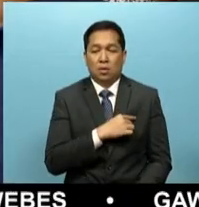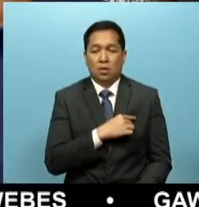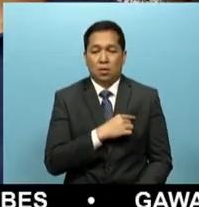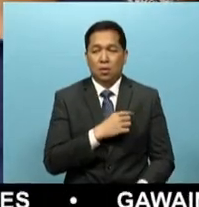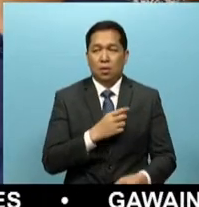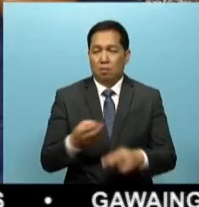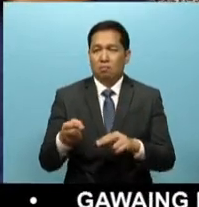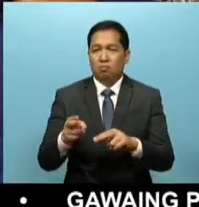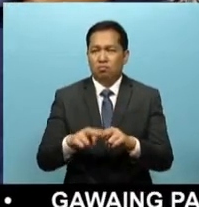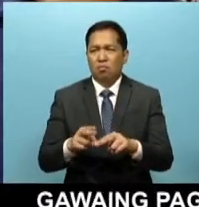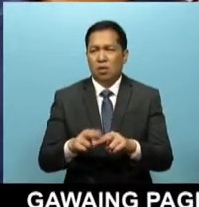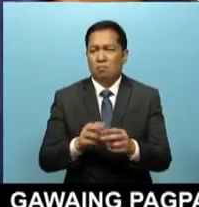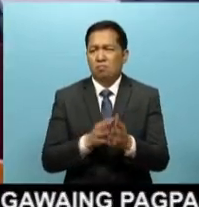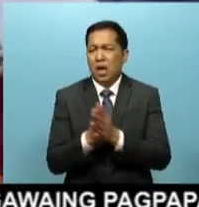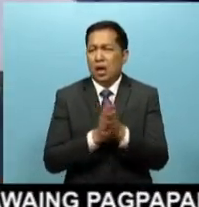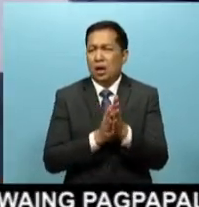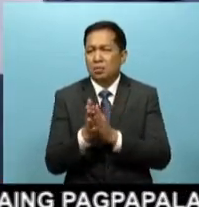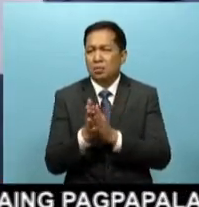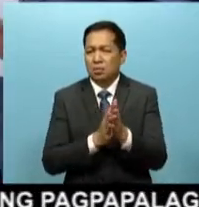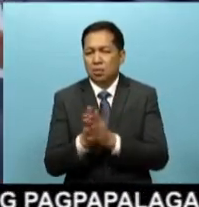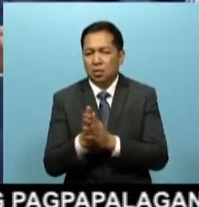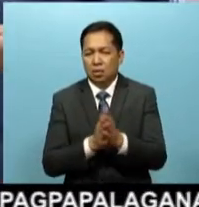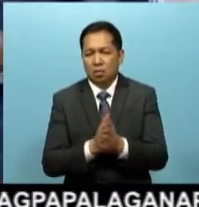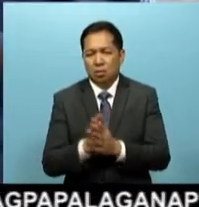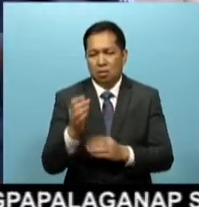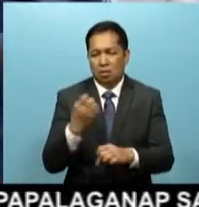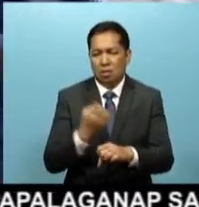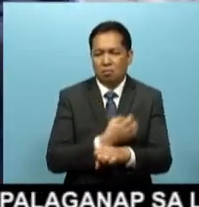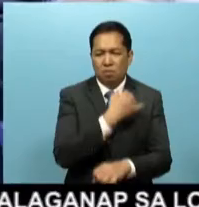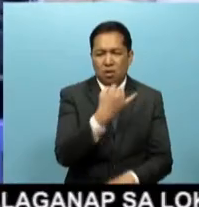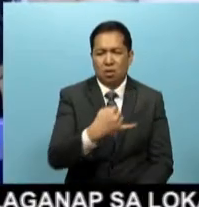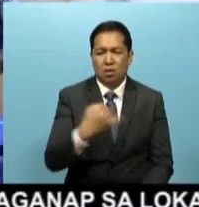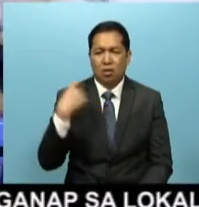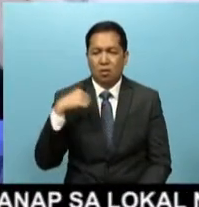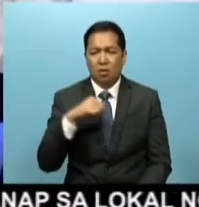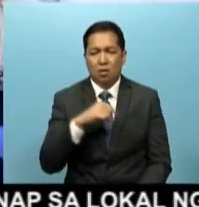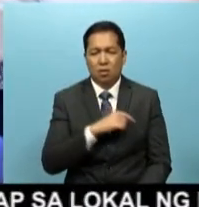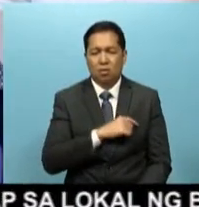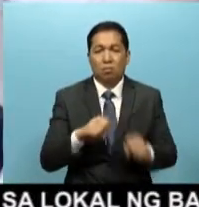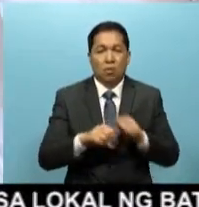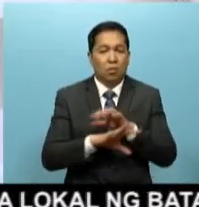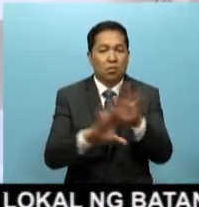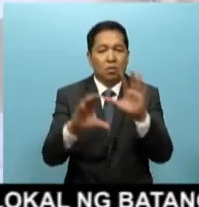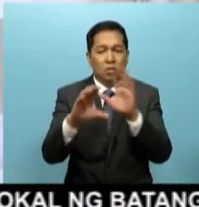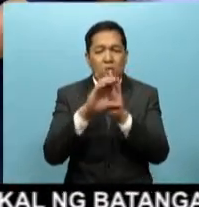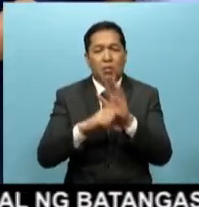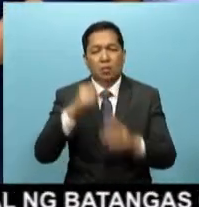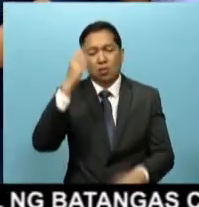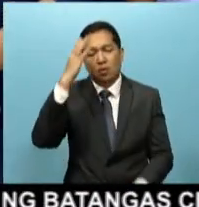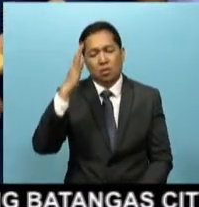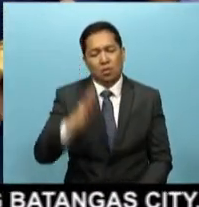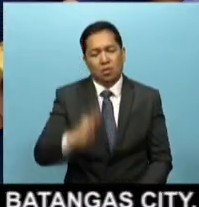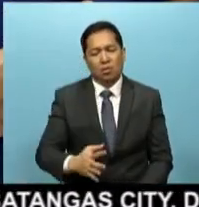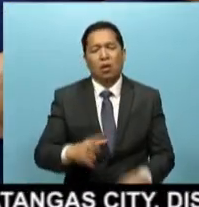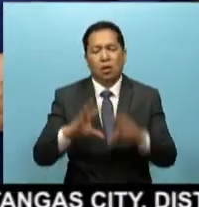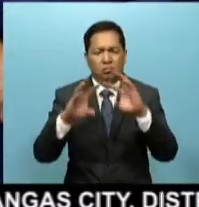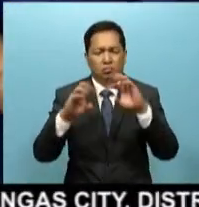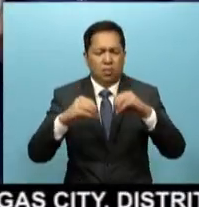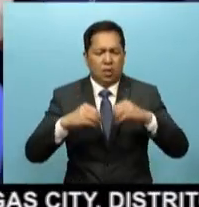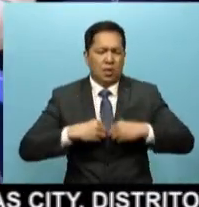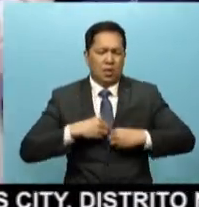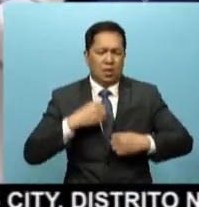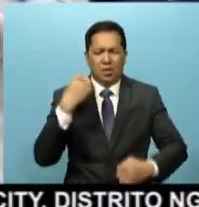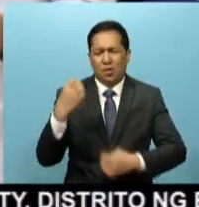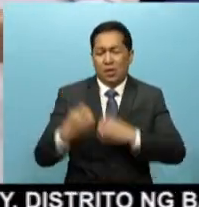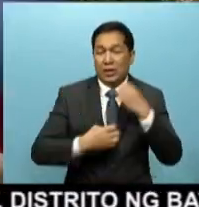more active in the work of propagation. The worship service indeed gave spiritual joy and added